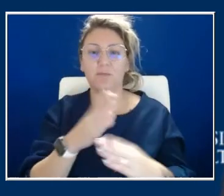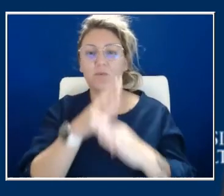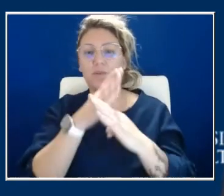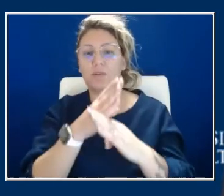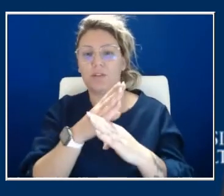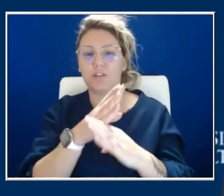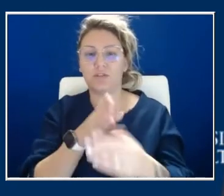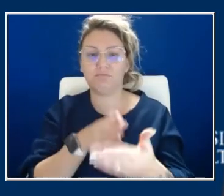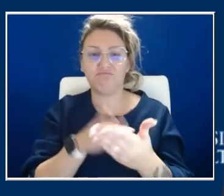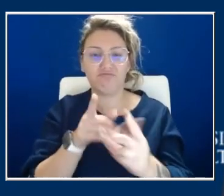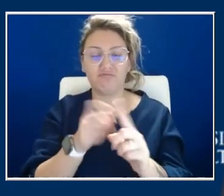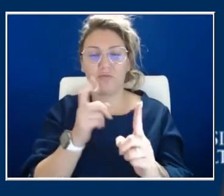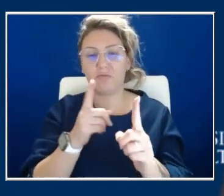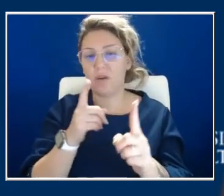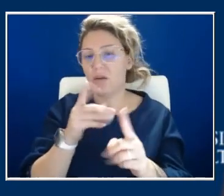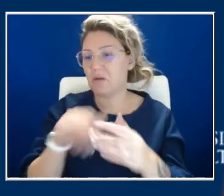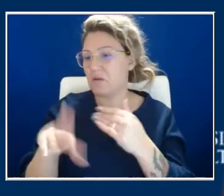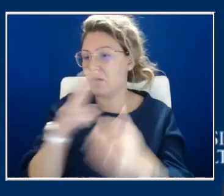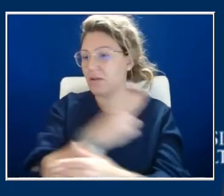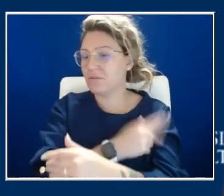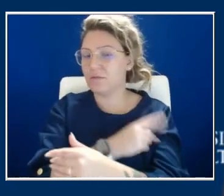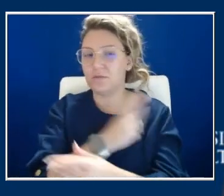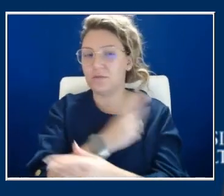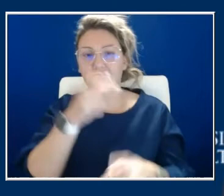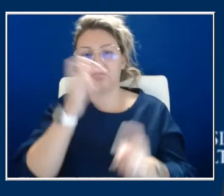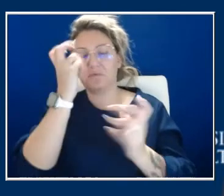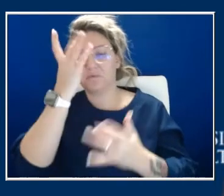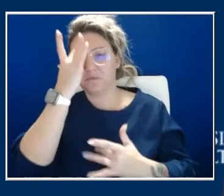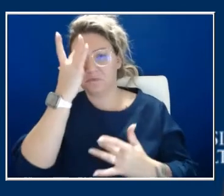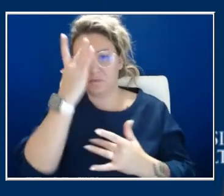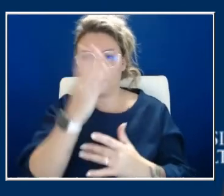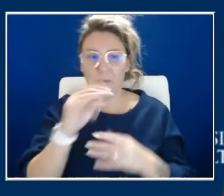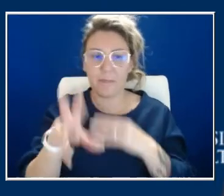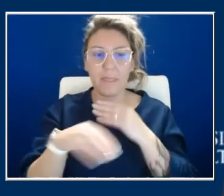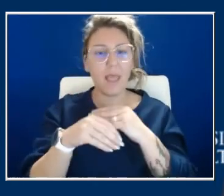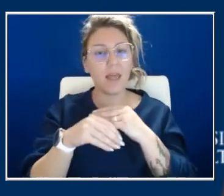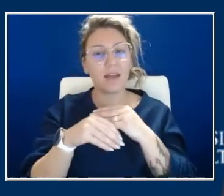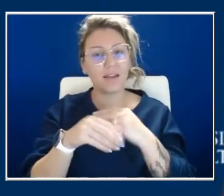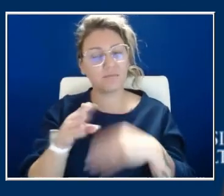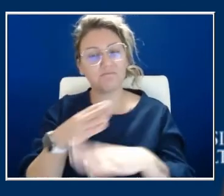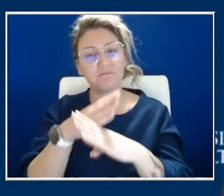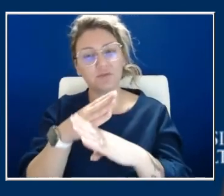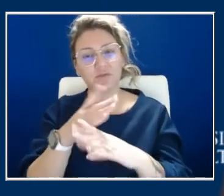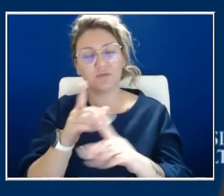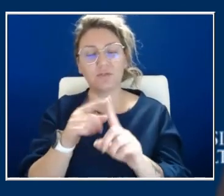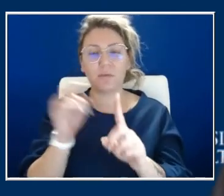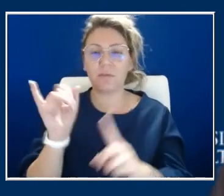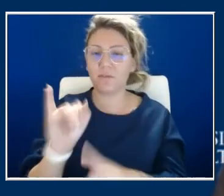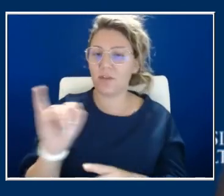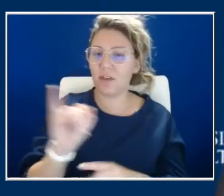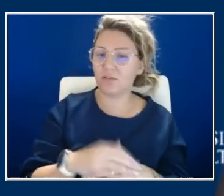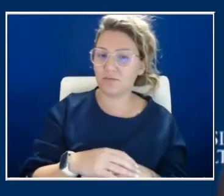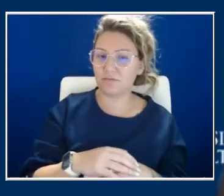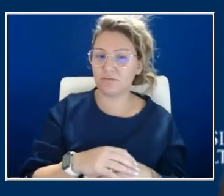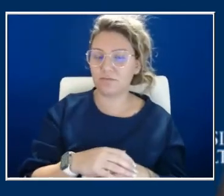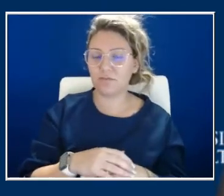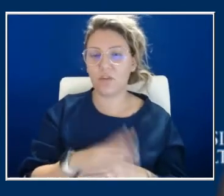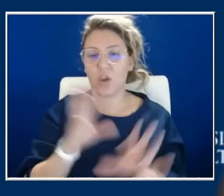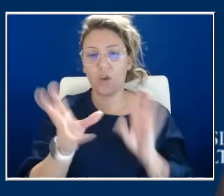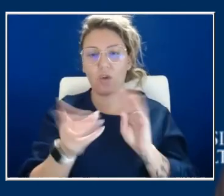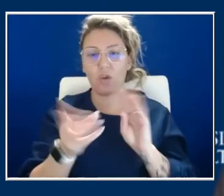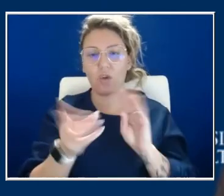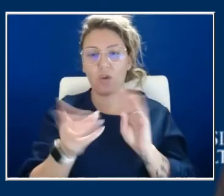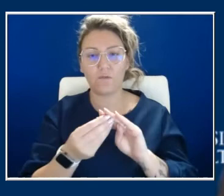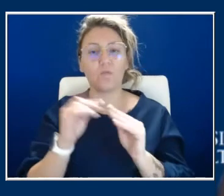severe disease for that. Maybe even a little bit added protection against infection. We just don't know. I think overall this is going to be one more